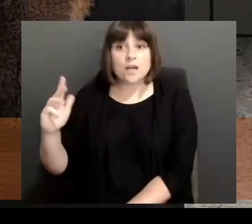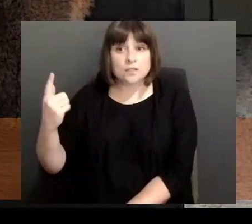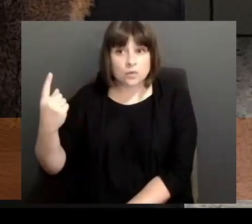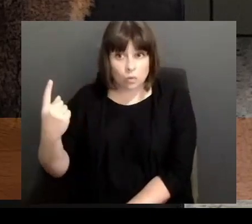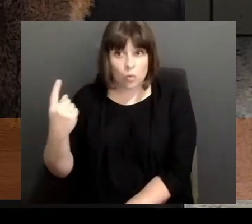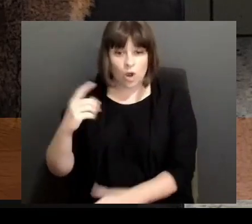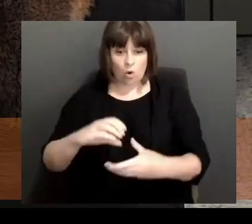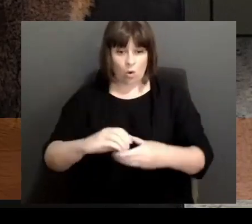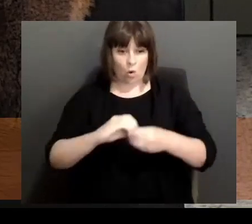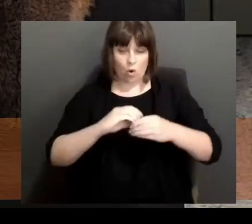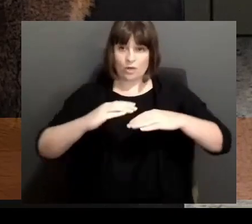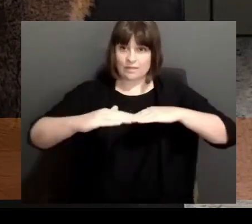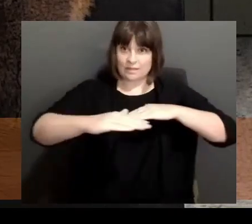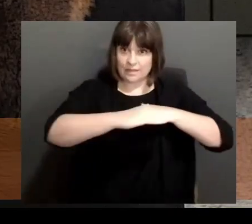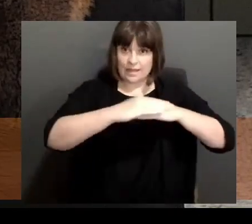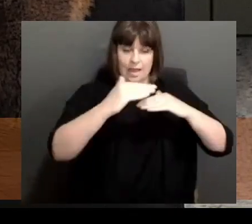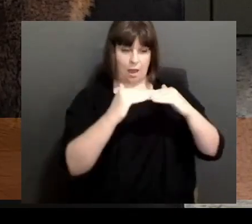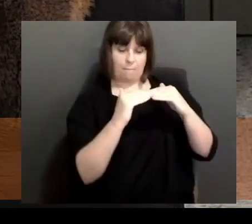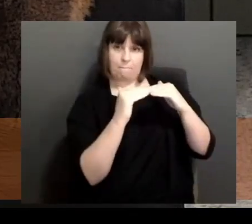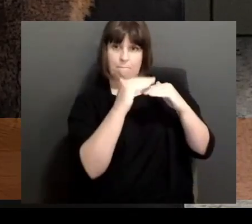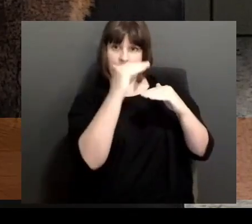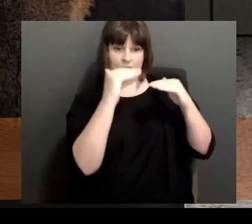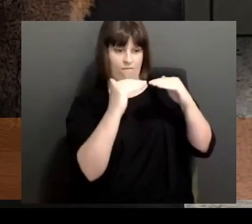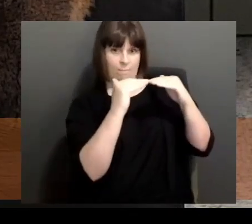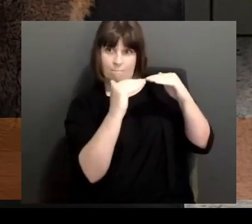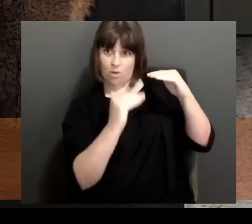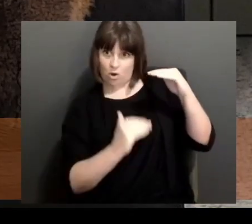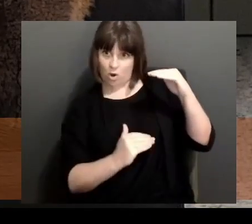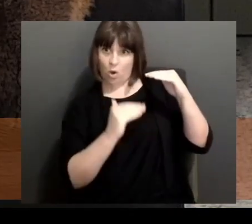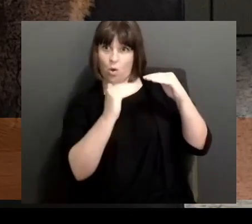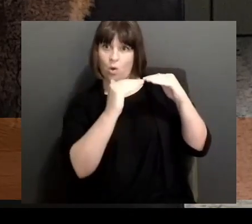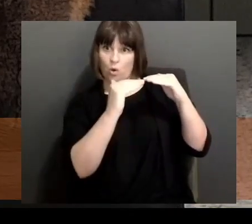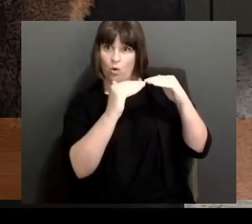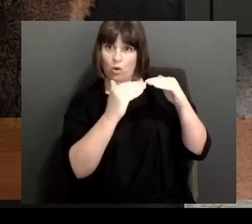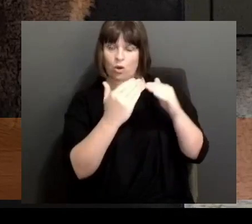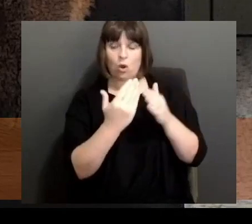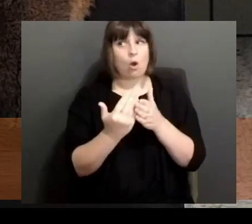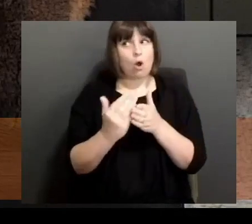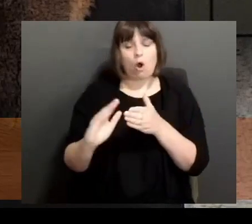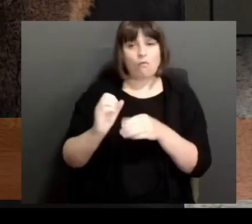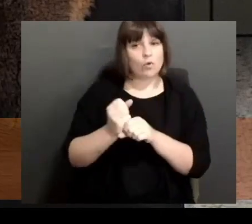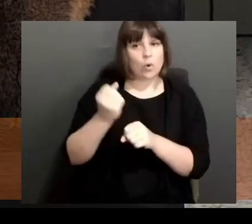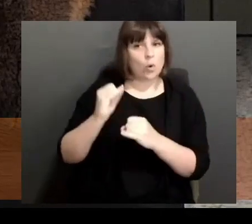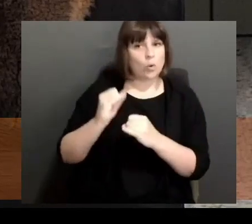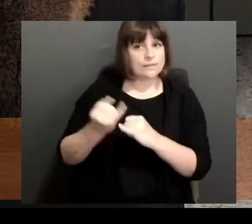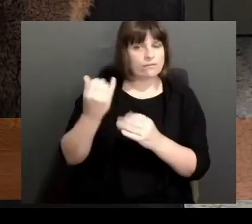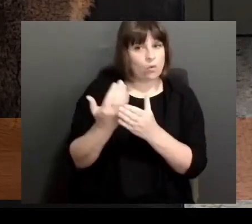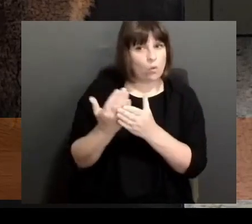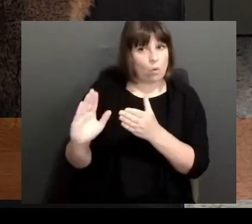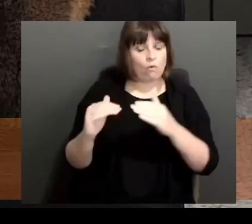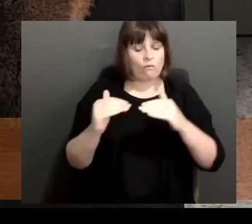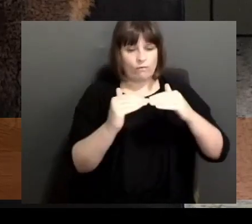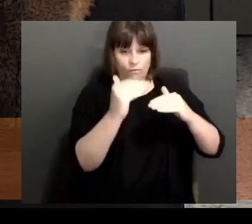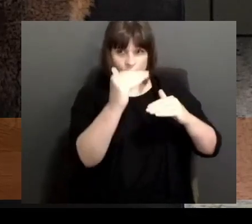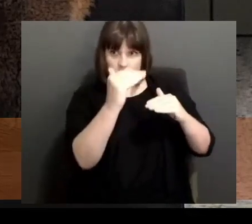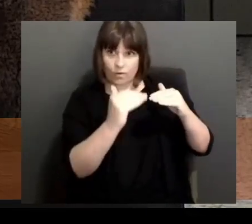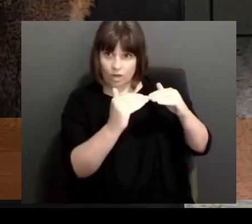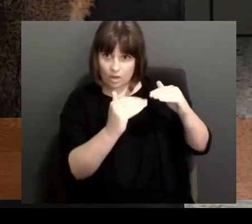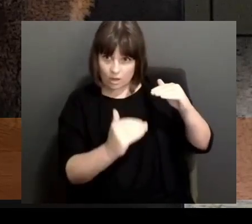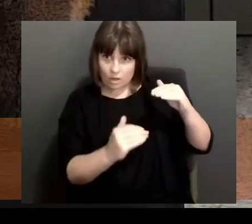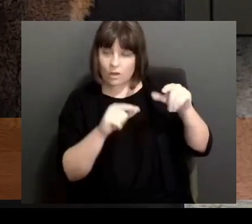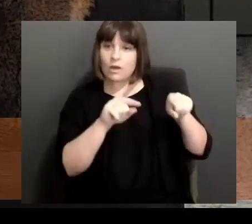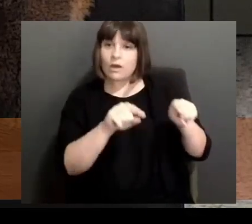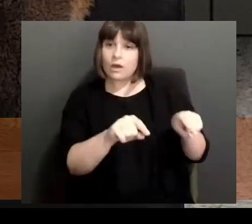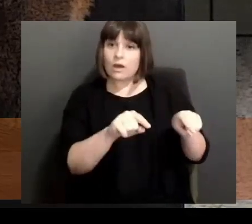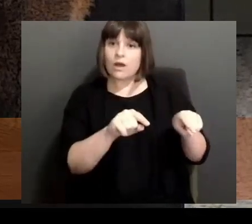that lay above and below the surface, excluding gold and silver, which can continue to be reserved in the